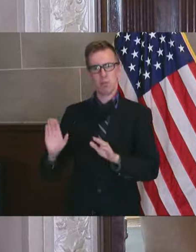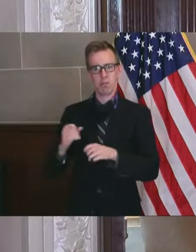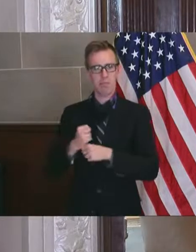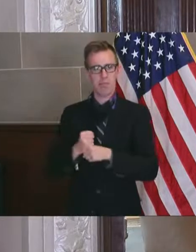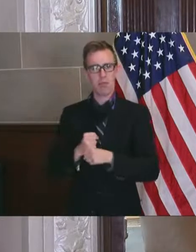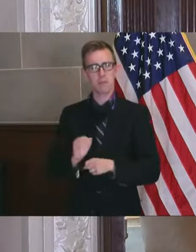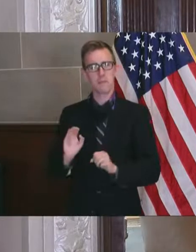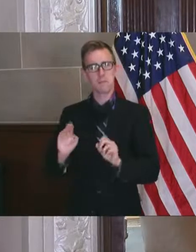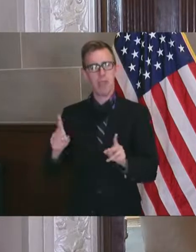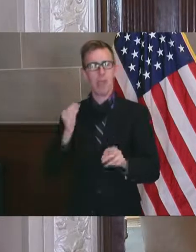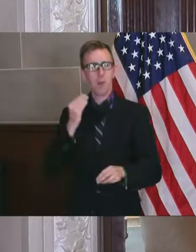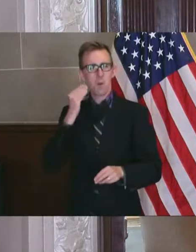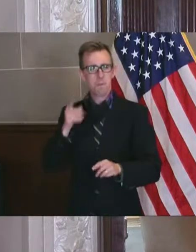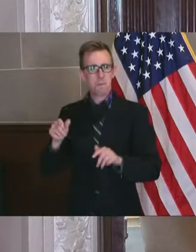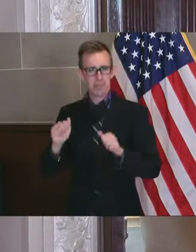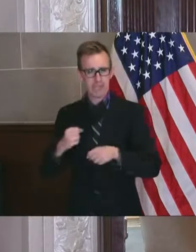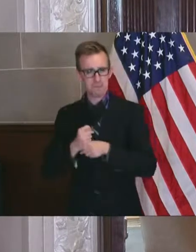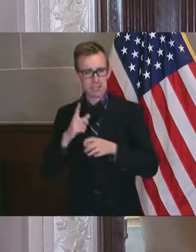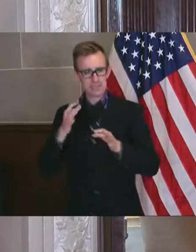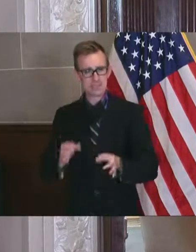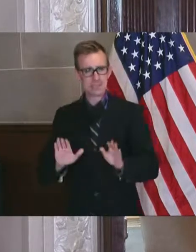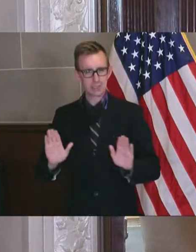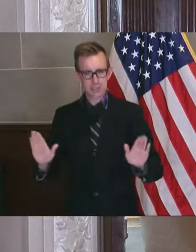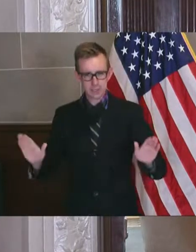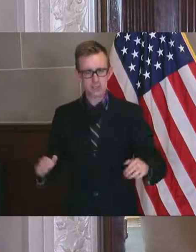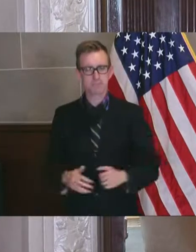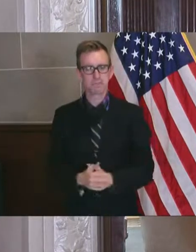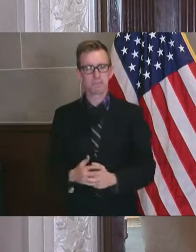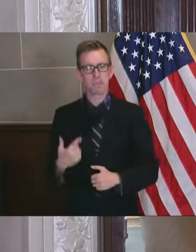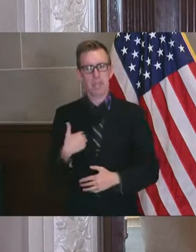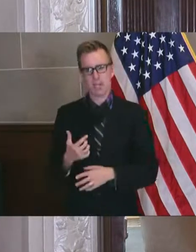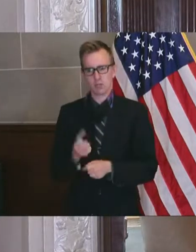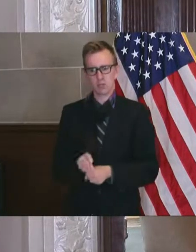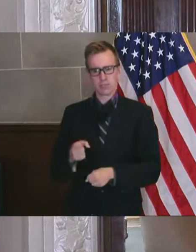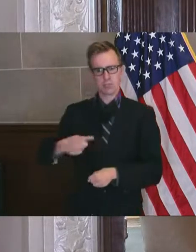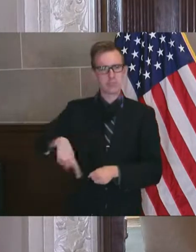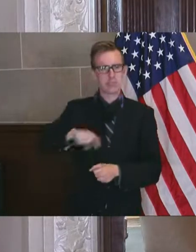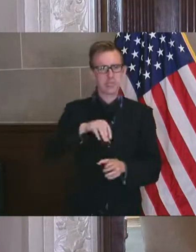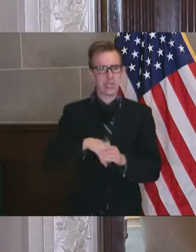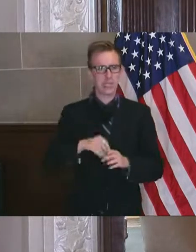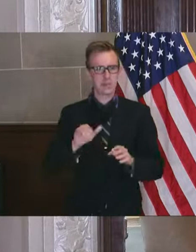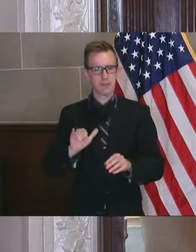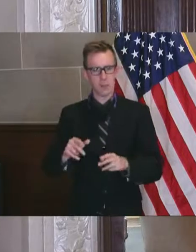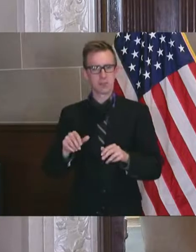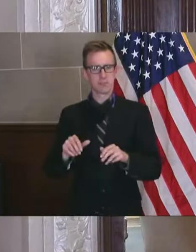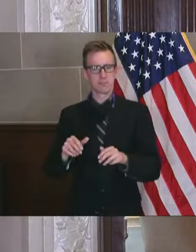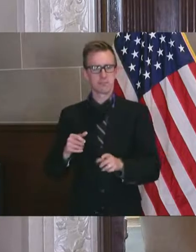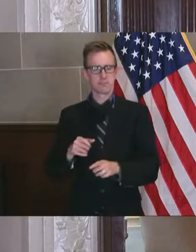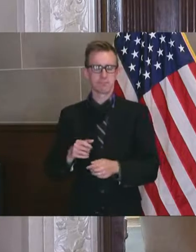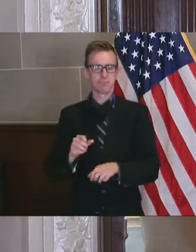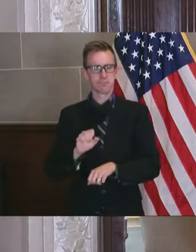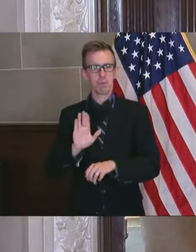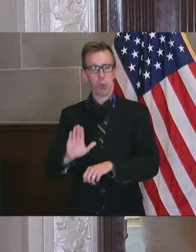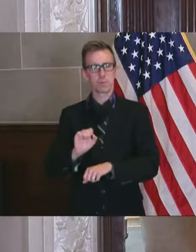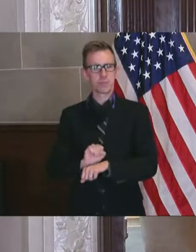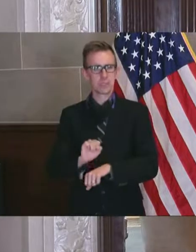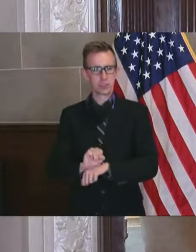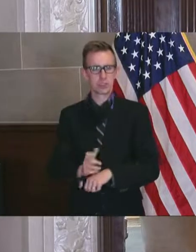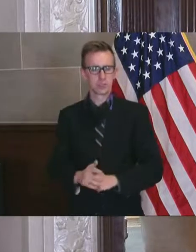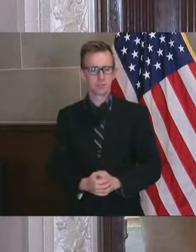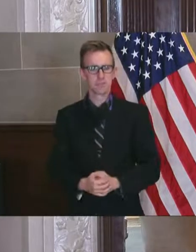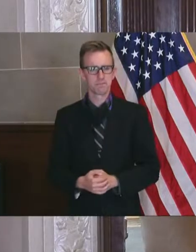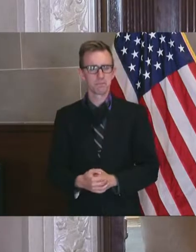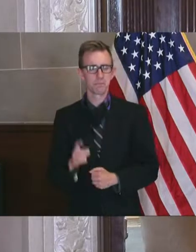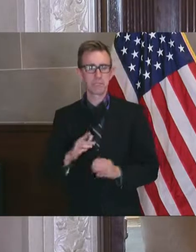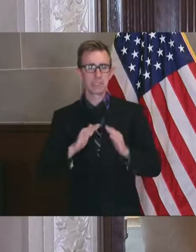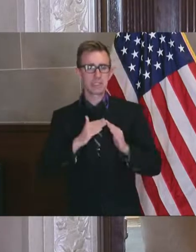home, I want to say, make those decisions on that. I trust the people in those positions. Look, elected officials, whether it's the